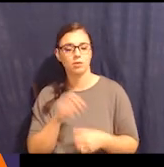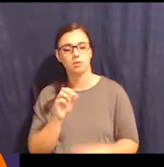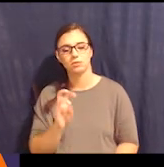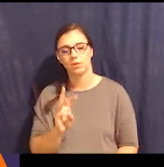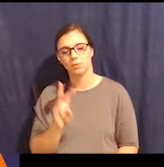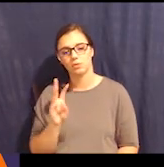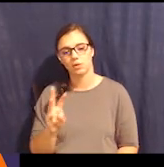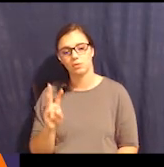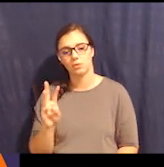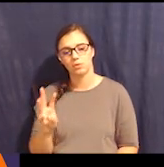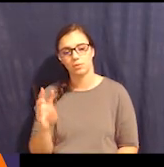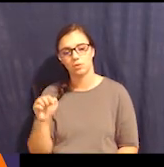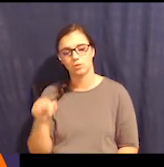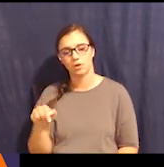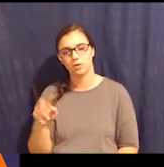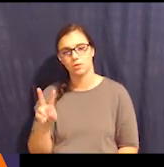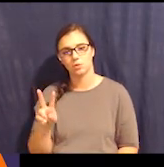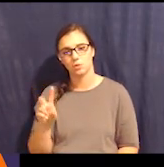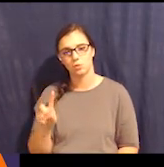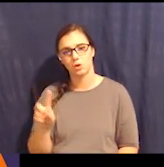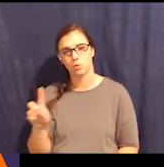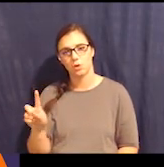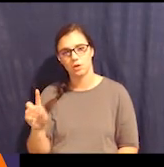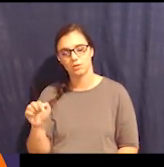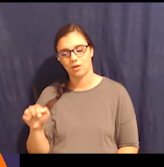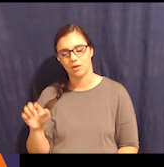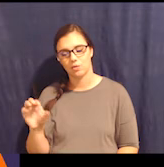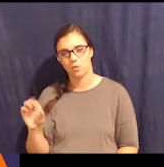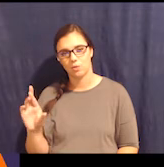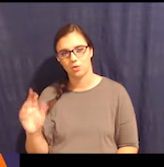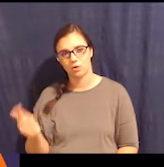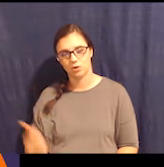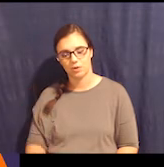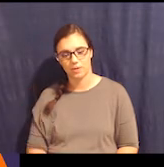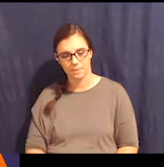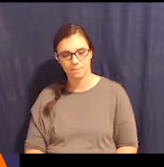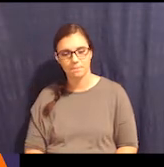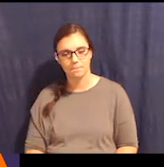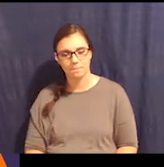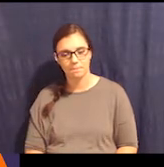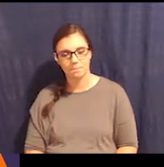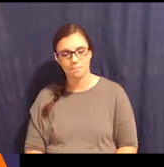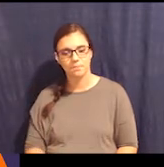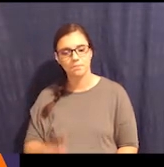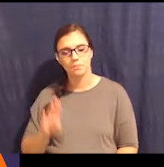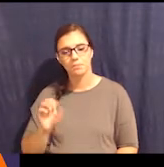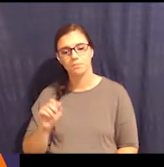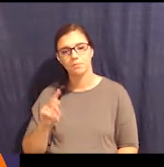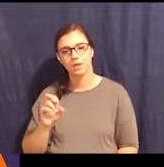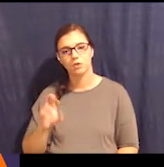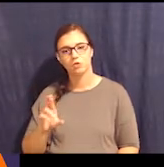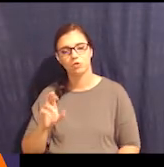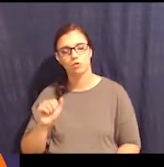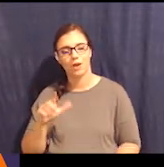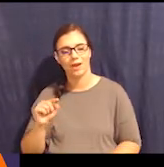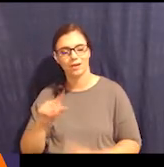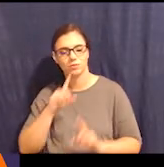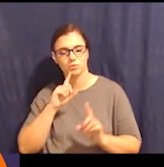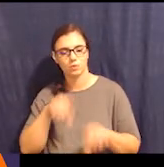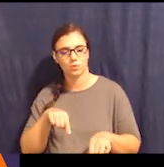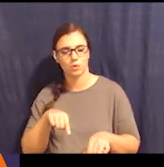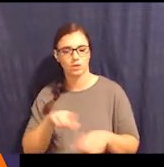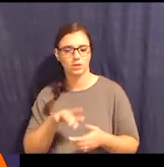www.211.org. The Baker Act Reporting Center at the College of Behavioral and Community Sciences at the University of South